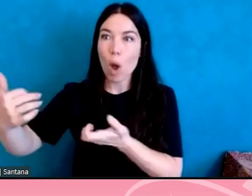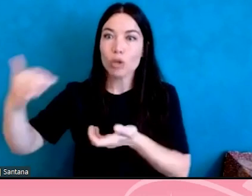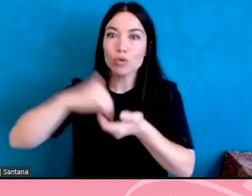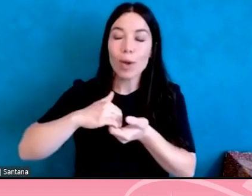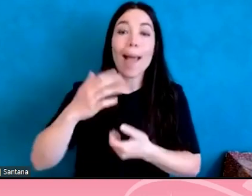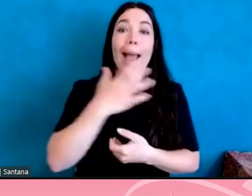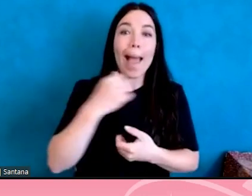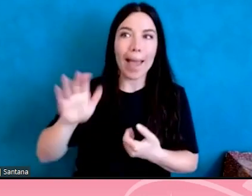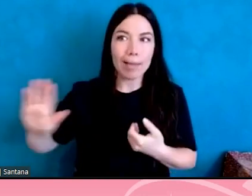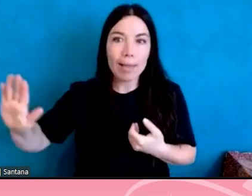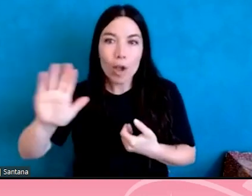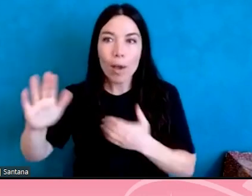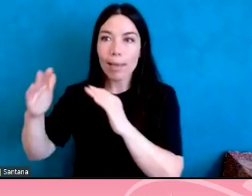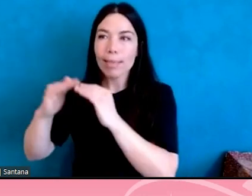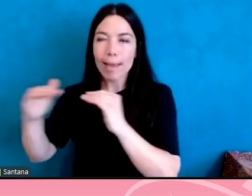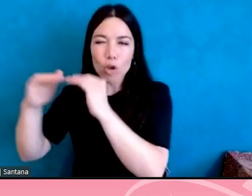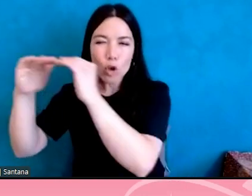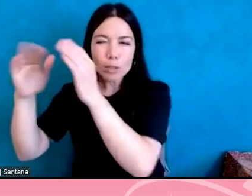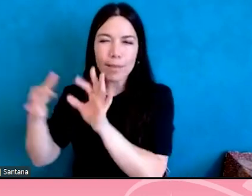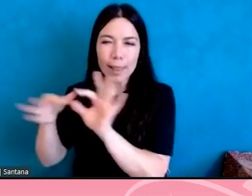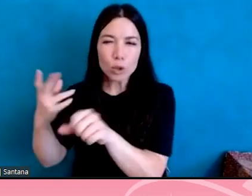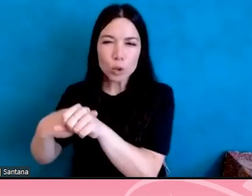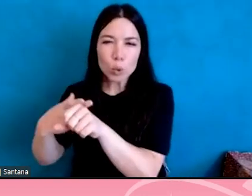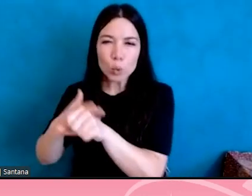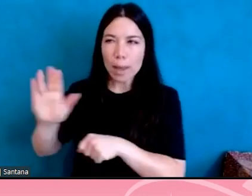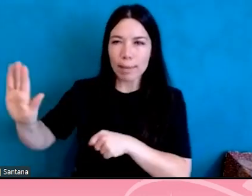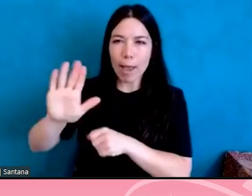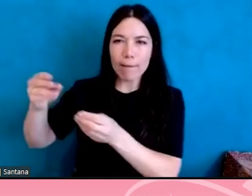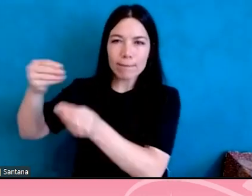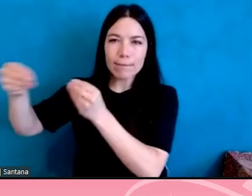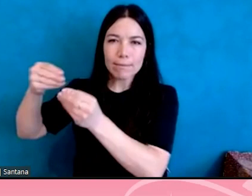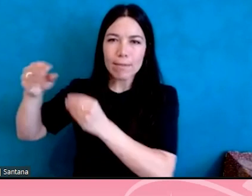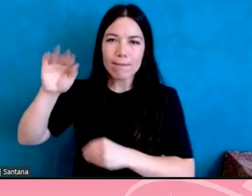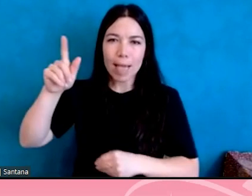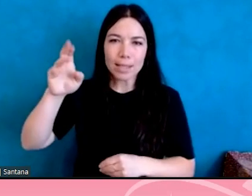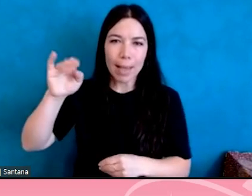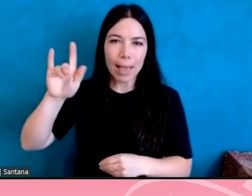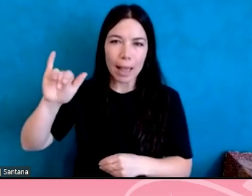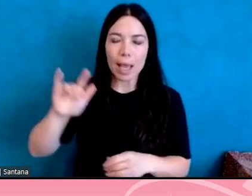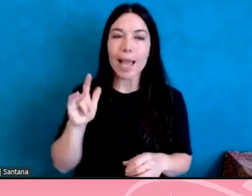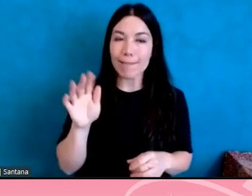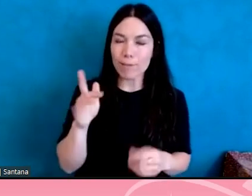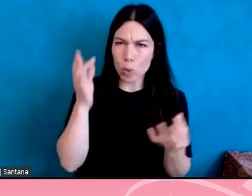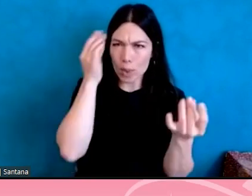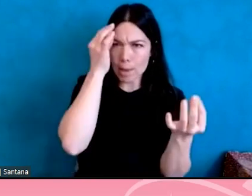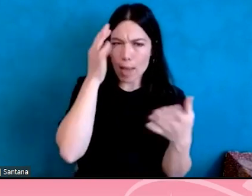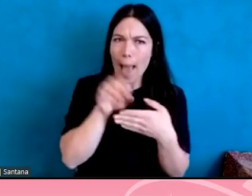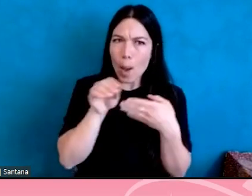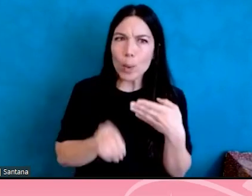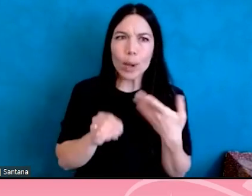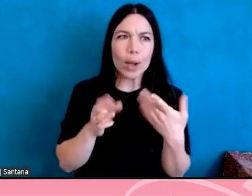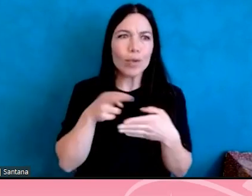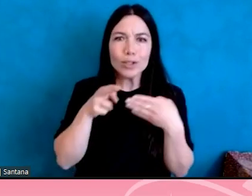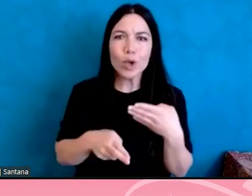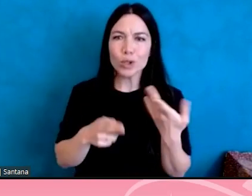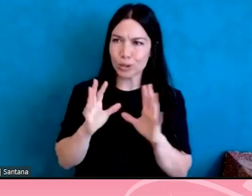and flexibility. When we think about the processes and the outputs, if the only way that your research is shared is in